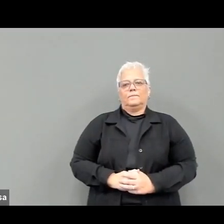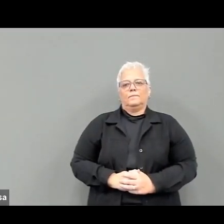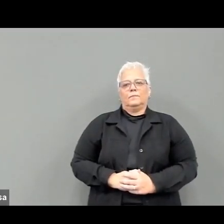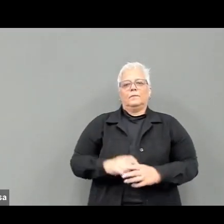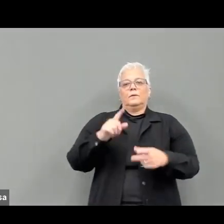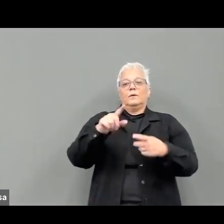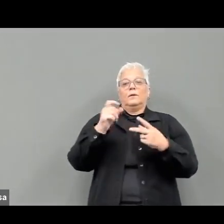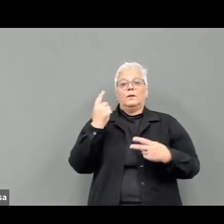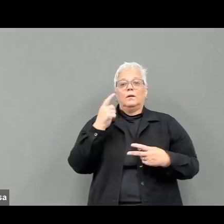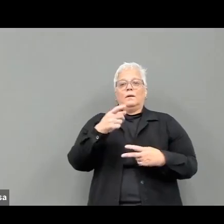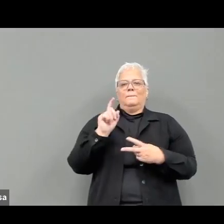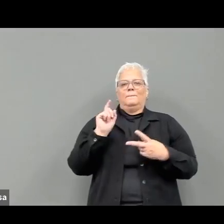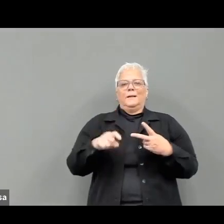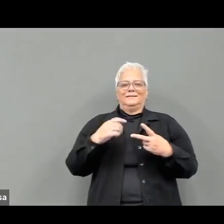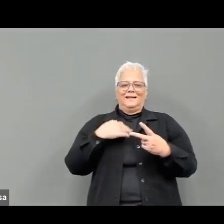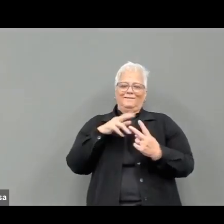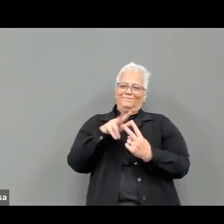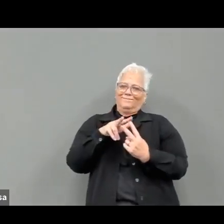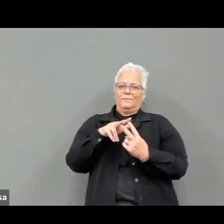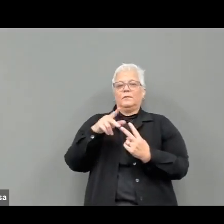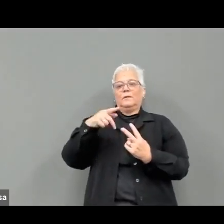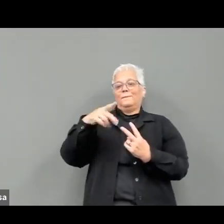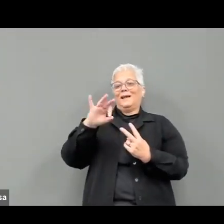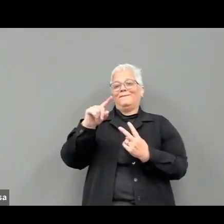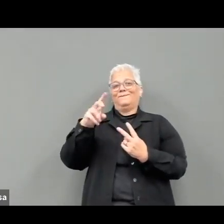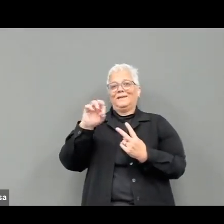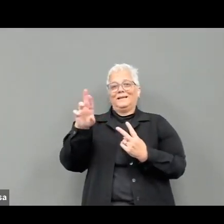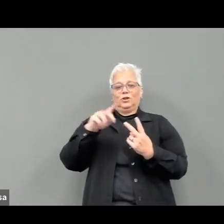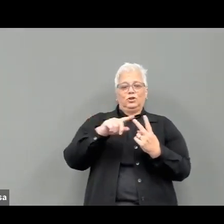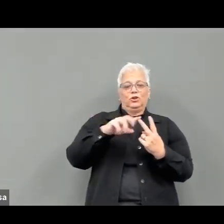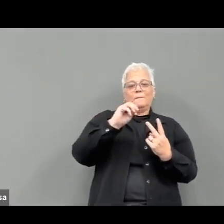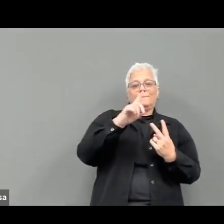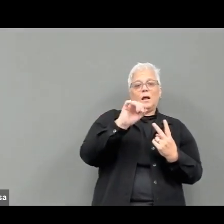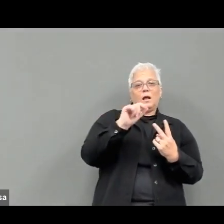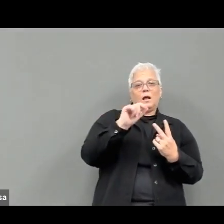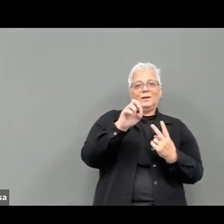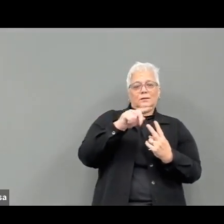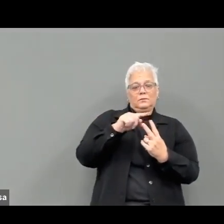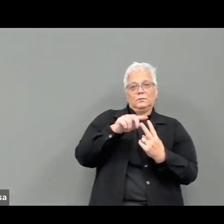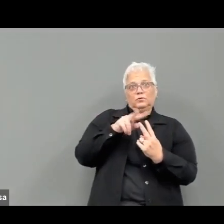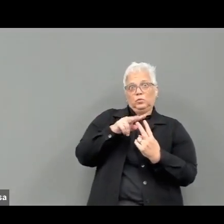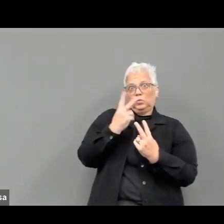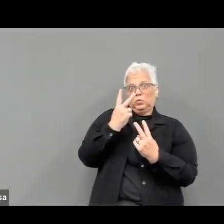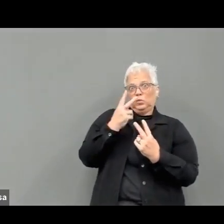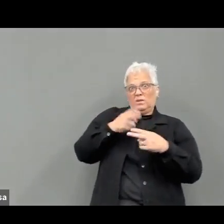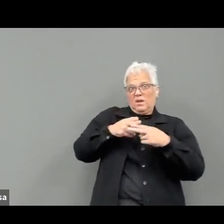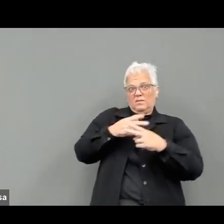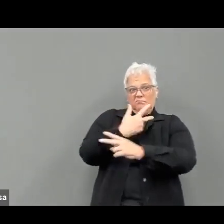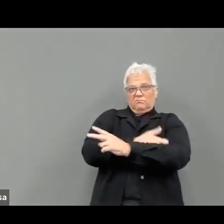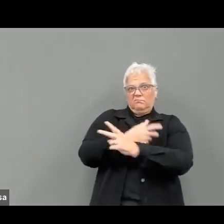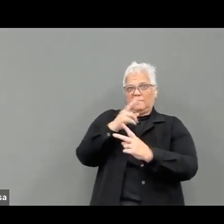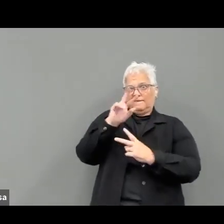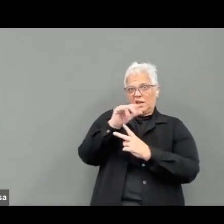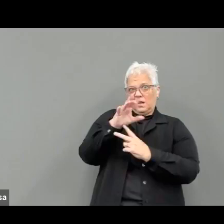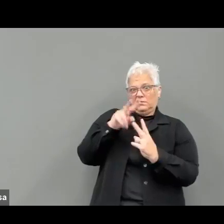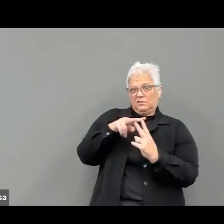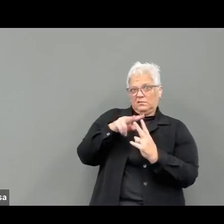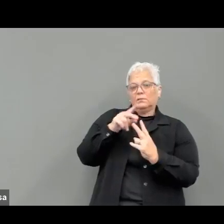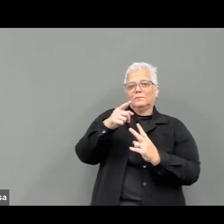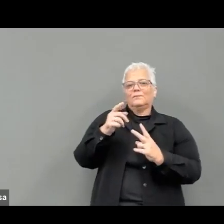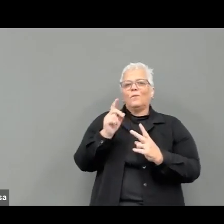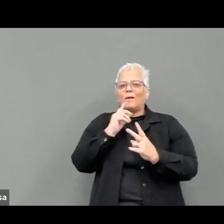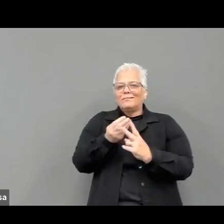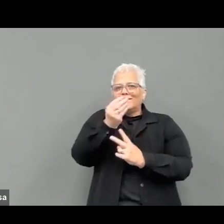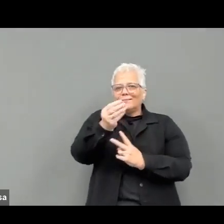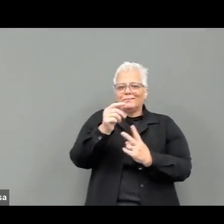some reason the vaccine you needed is not available that day, we will provide information to you regarding how to access the correct vaccine. You may